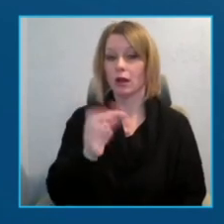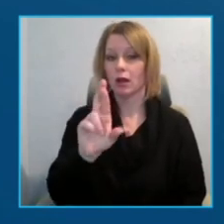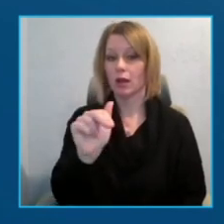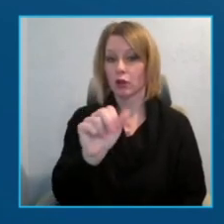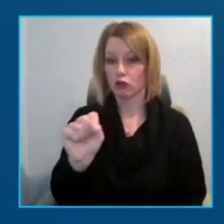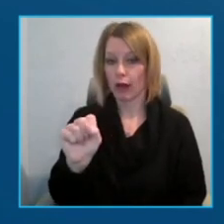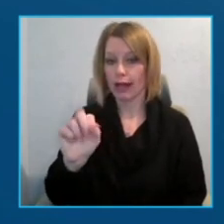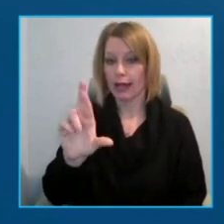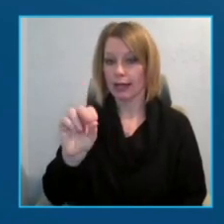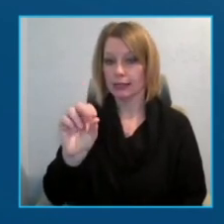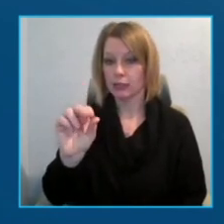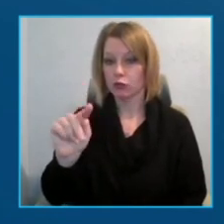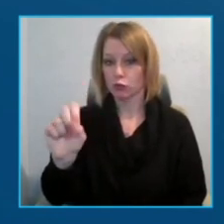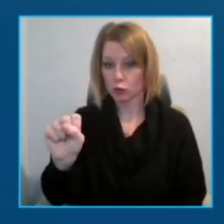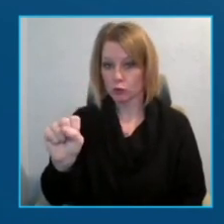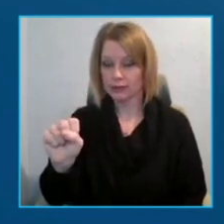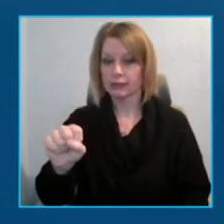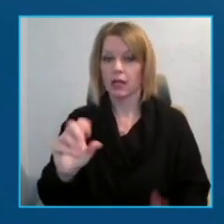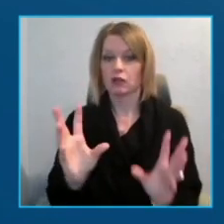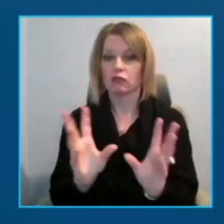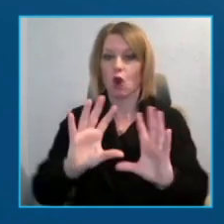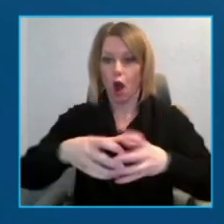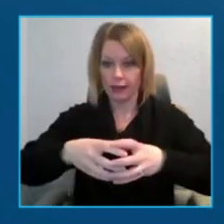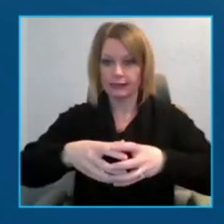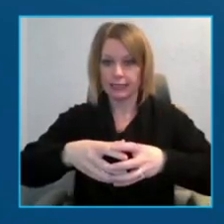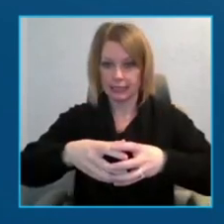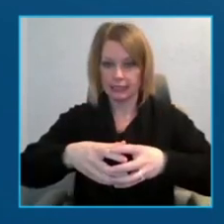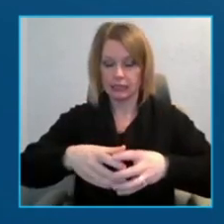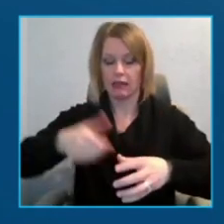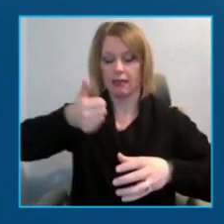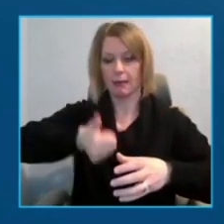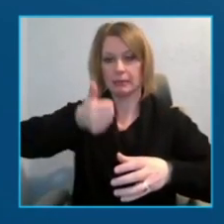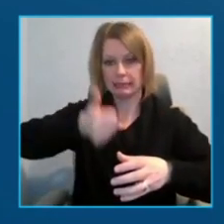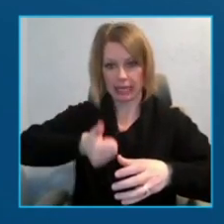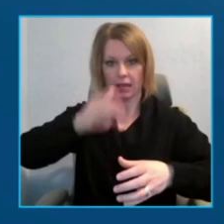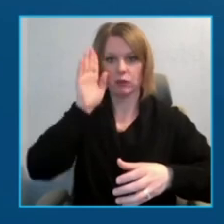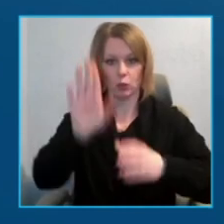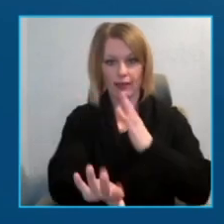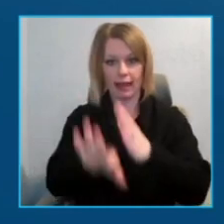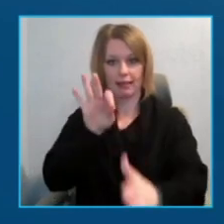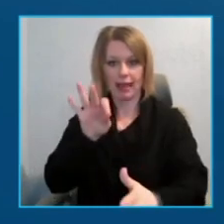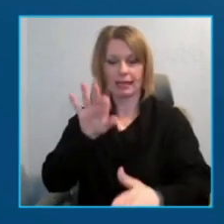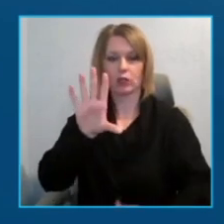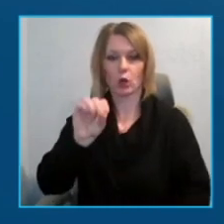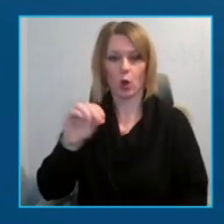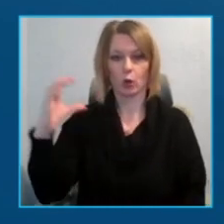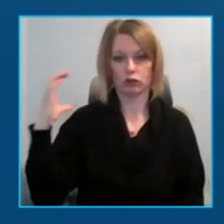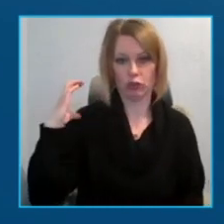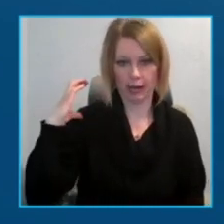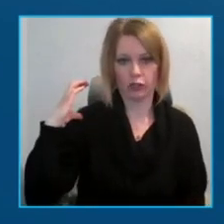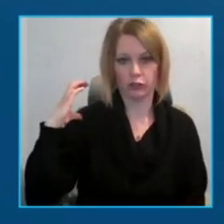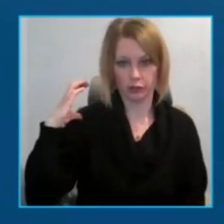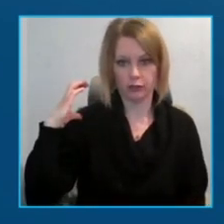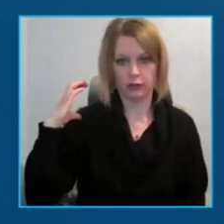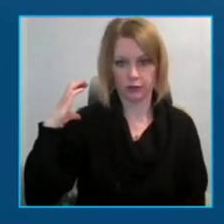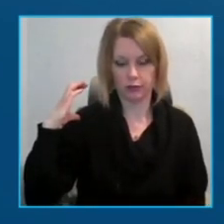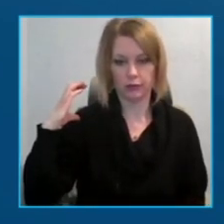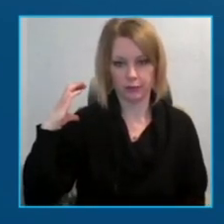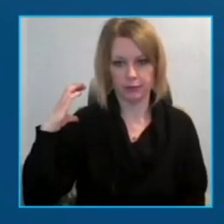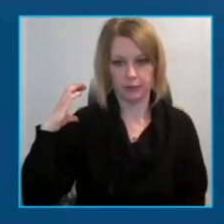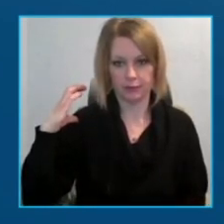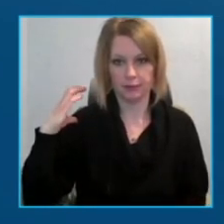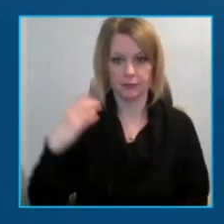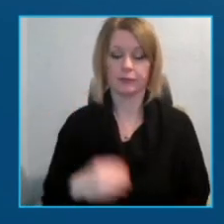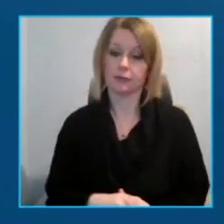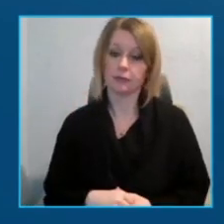caucuses who will elect their co-chairs, and those co-chairs under Vickers' proposal should be the